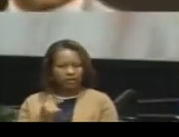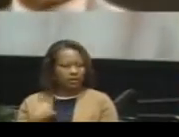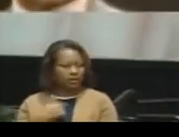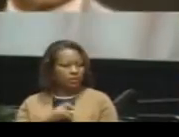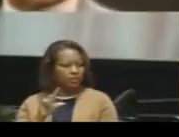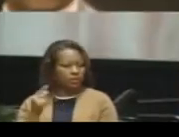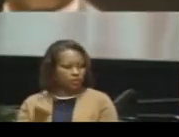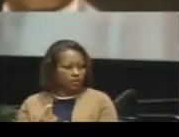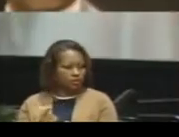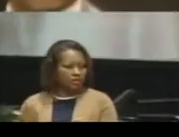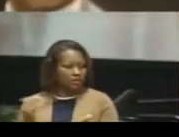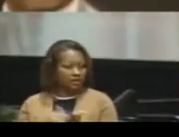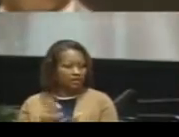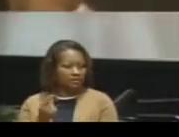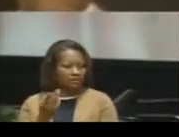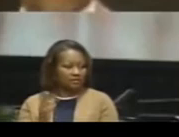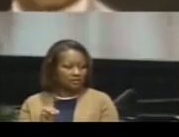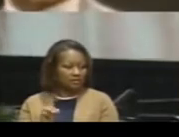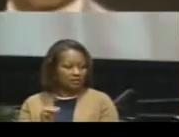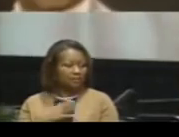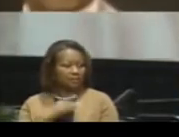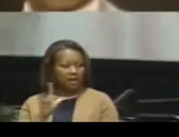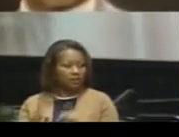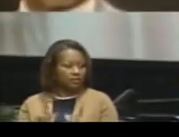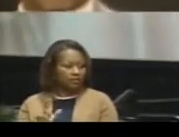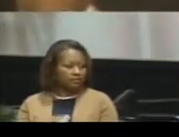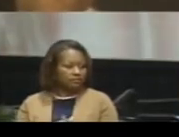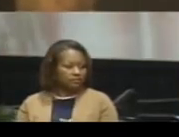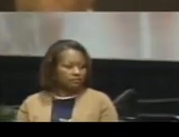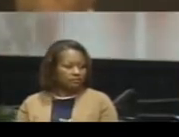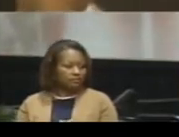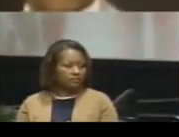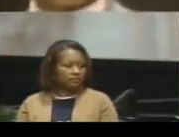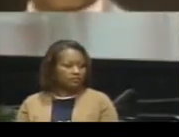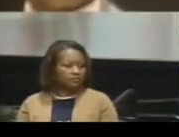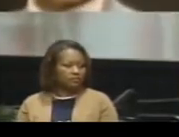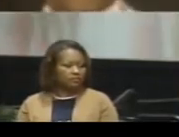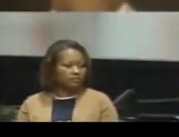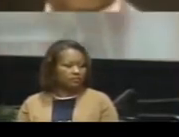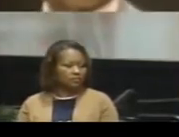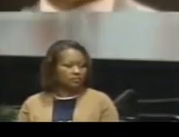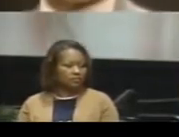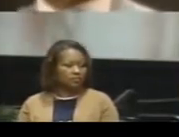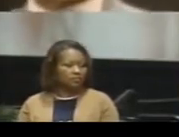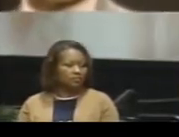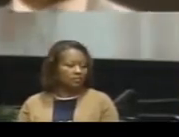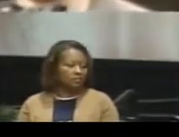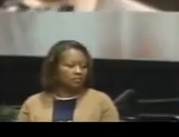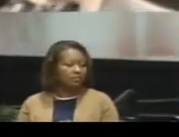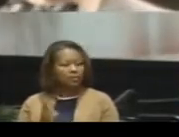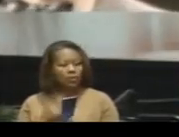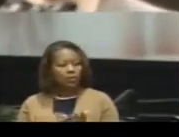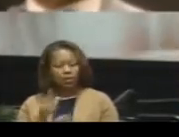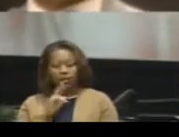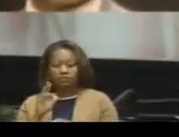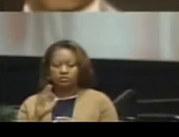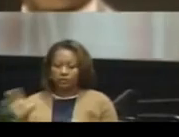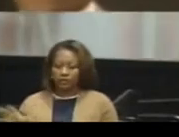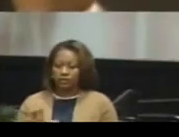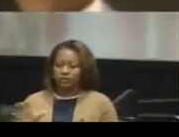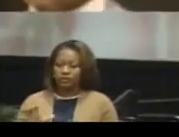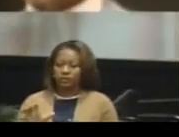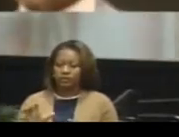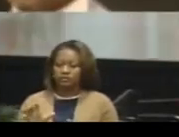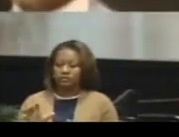graduating against them. The question is, what are we doing in a proactive way to better